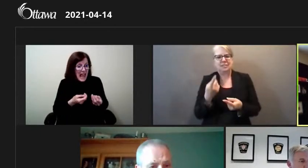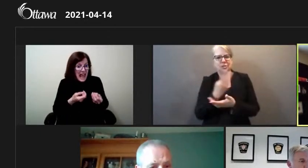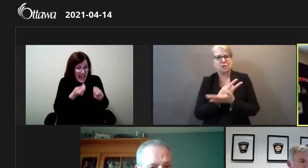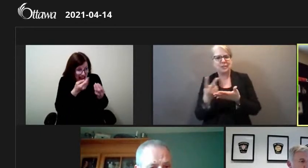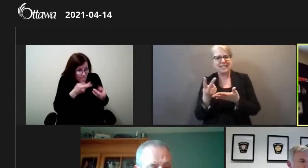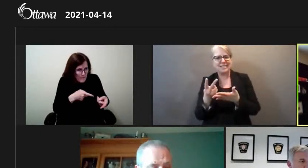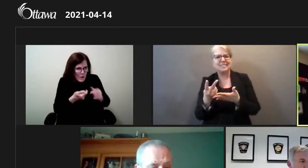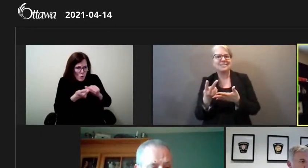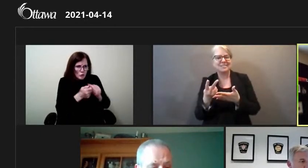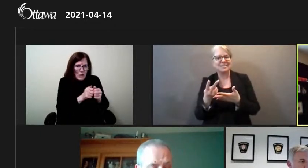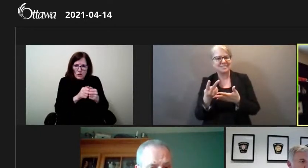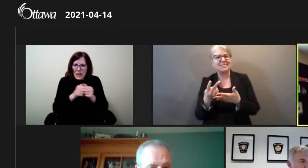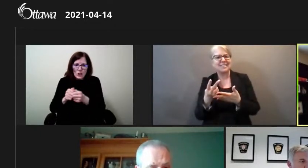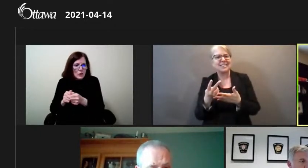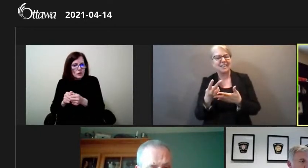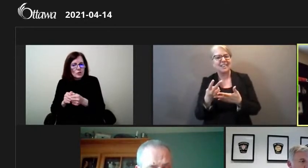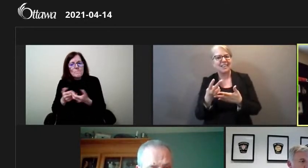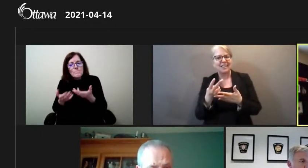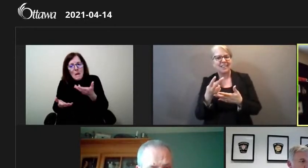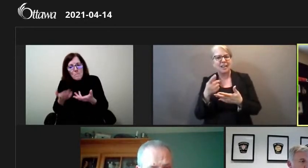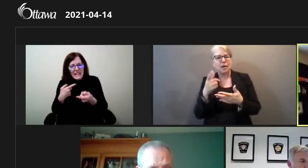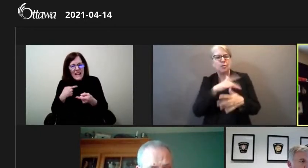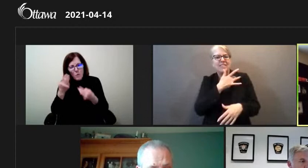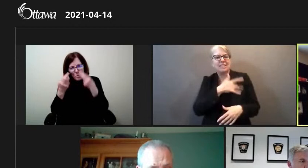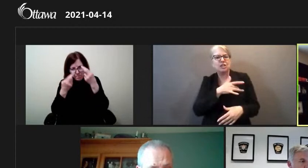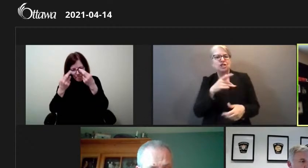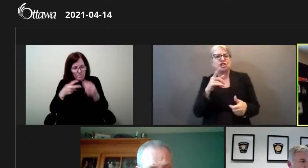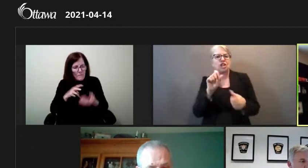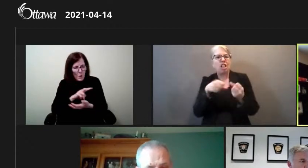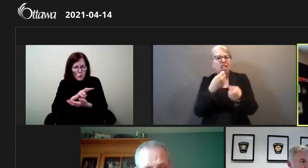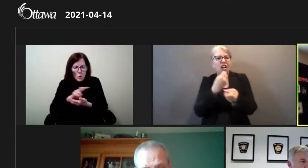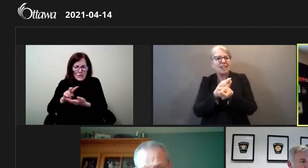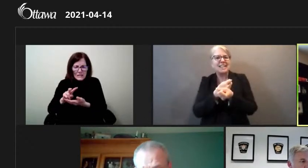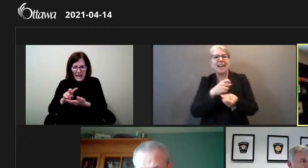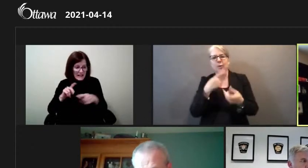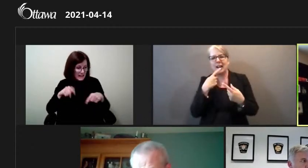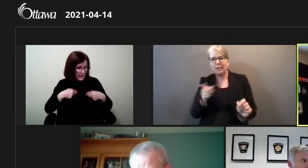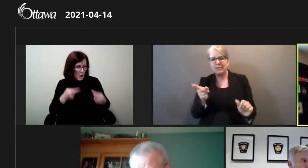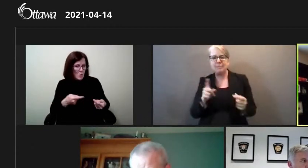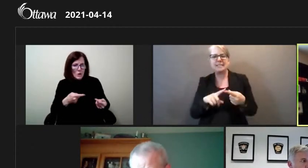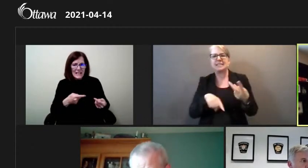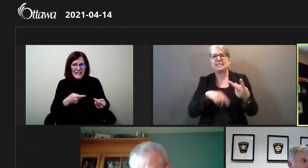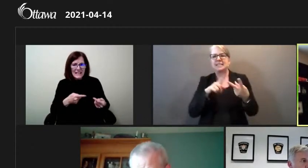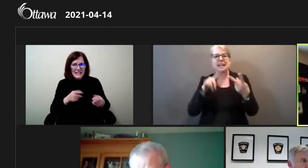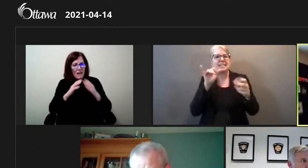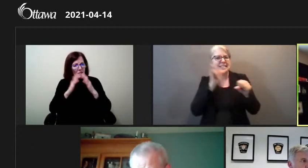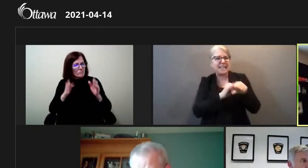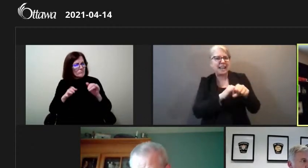between there was a provincial lockdown announcement, then a